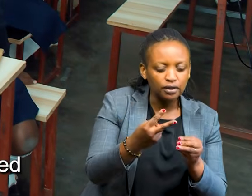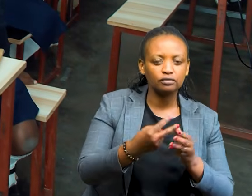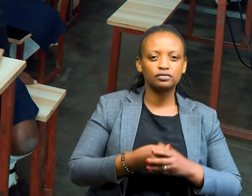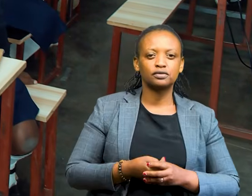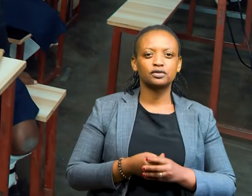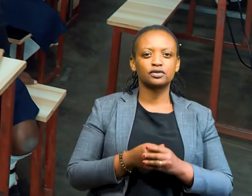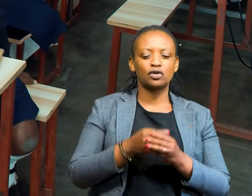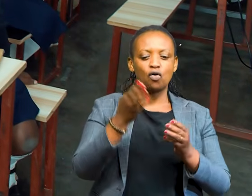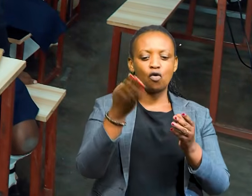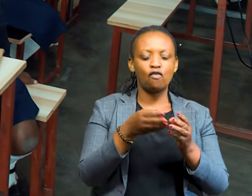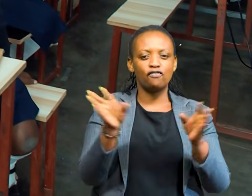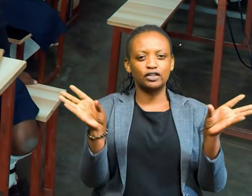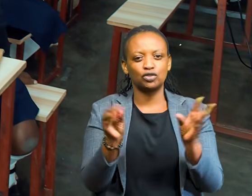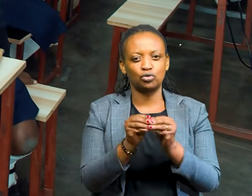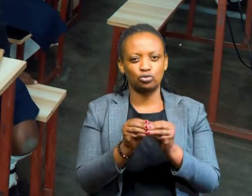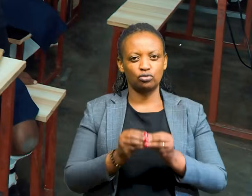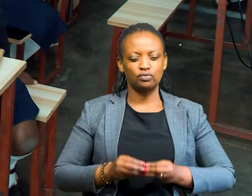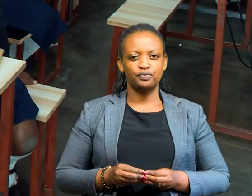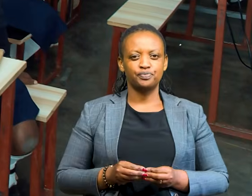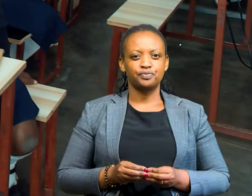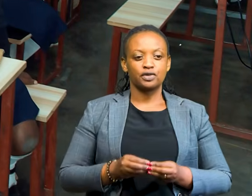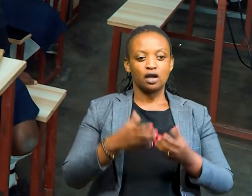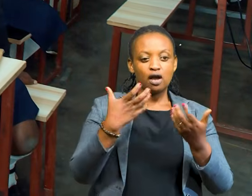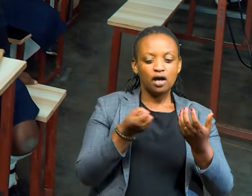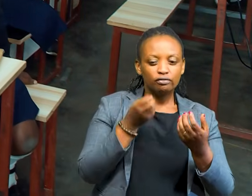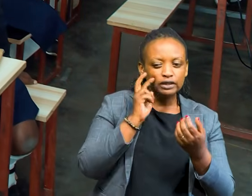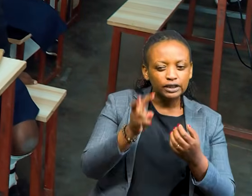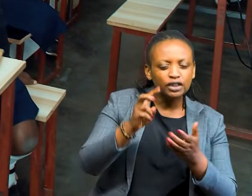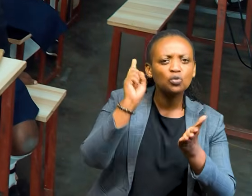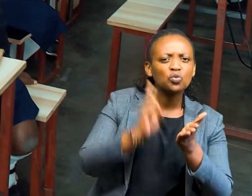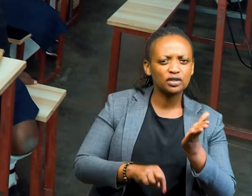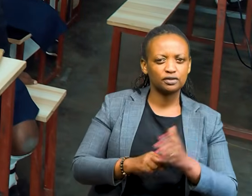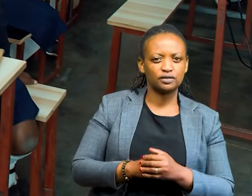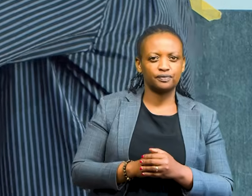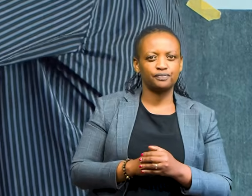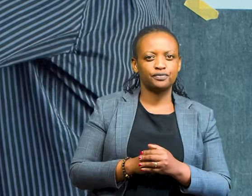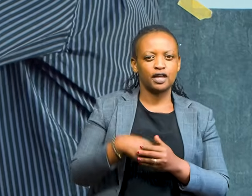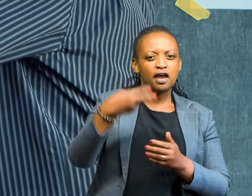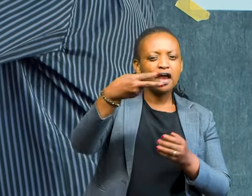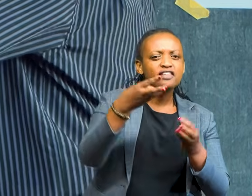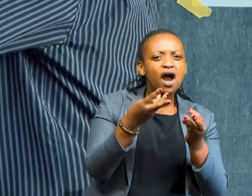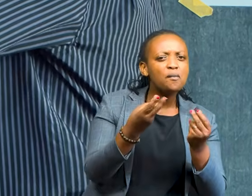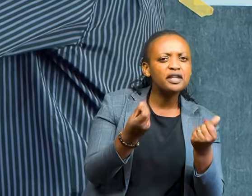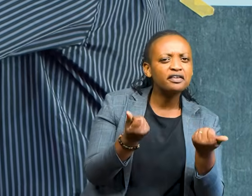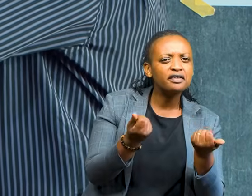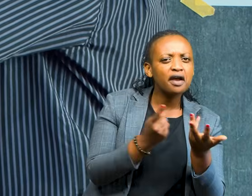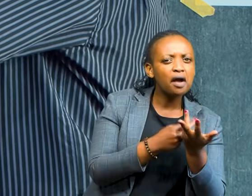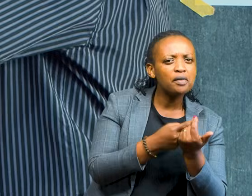observed over total possible outcomes. Outcomes observed is what? Head. How